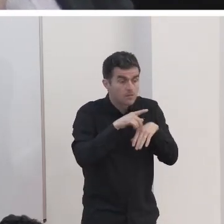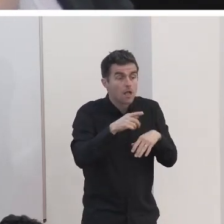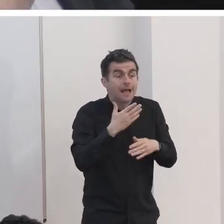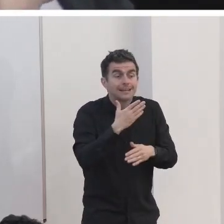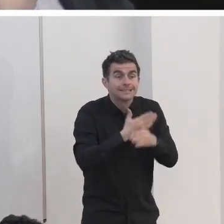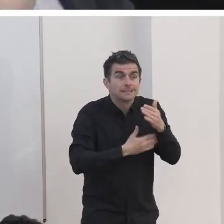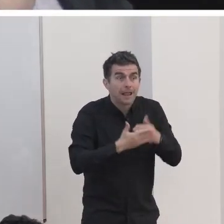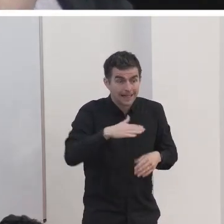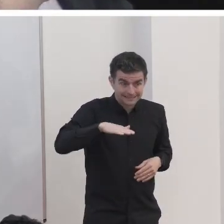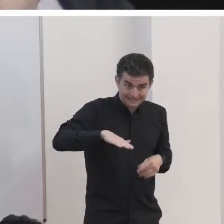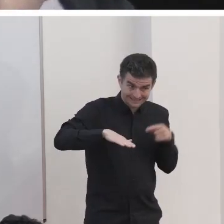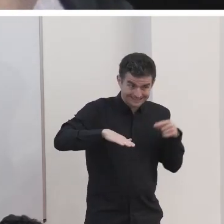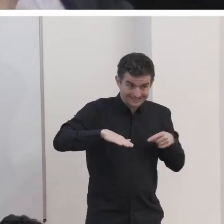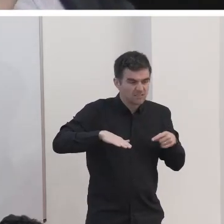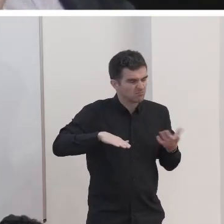some,